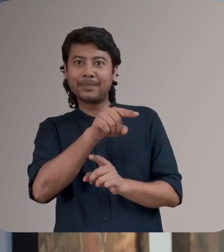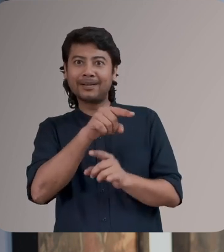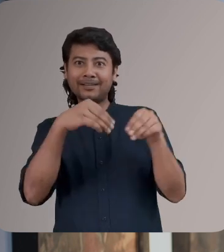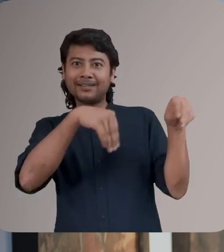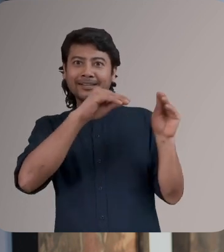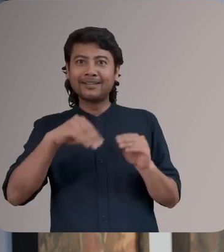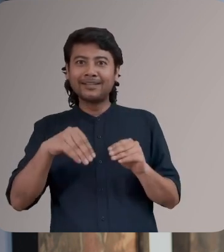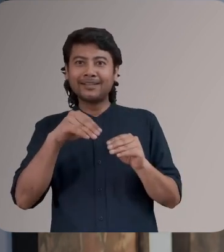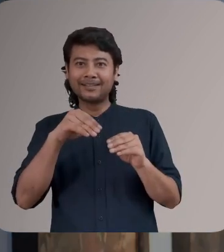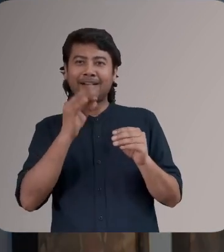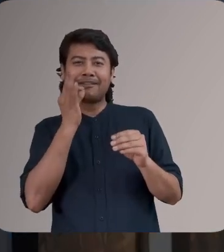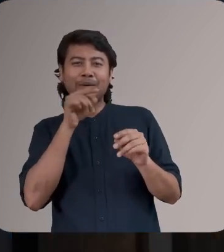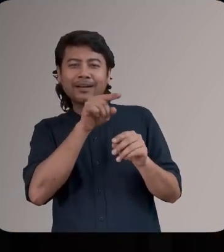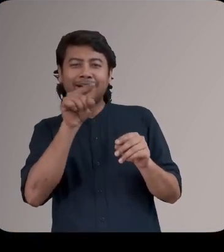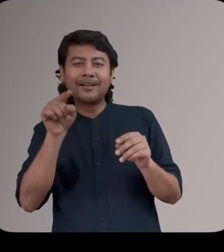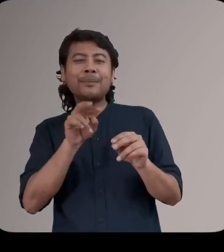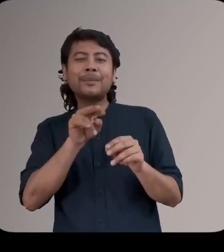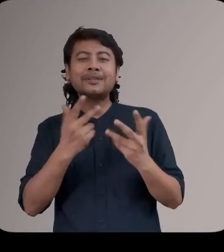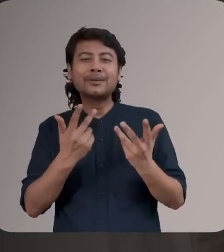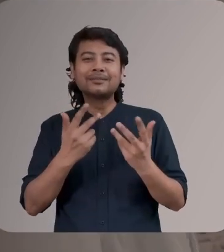context of the Kalamkari in Maps collection?